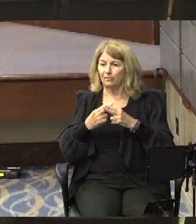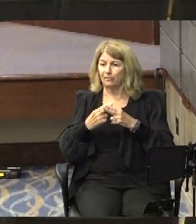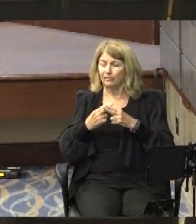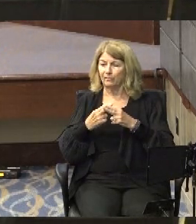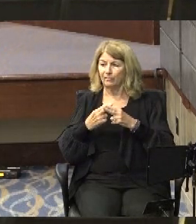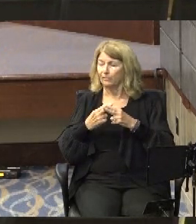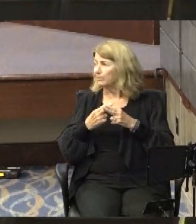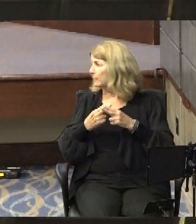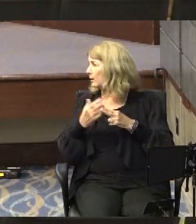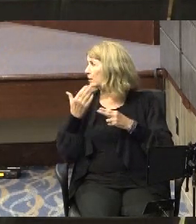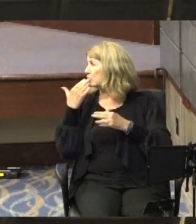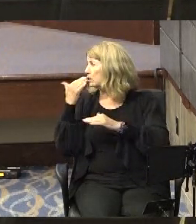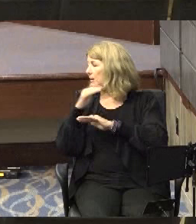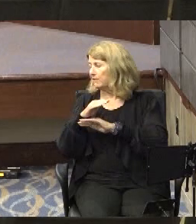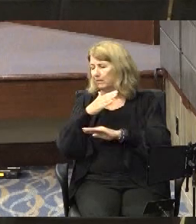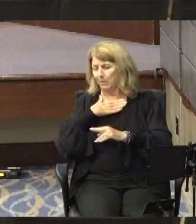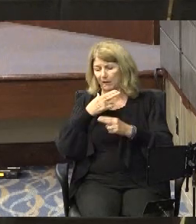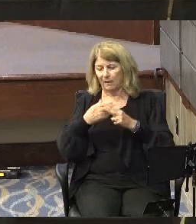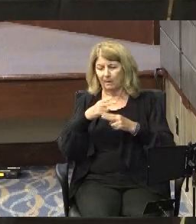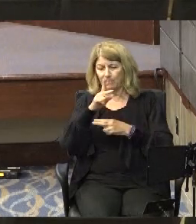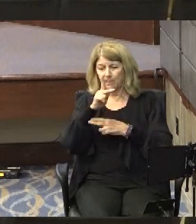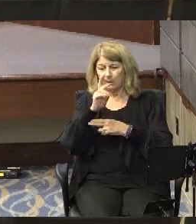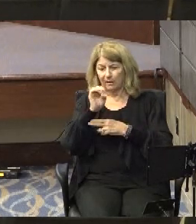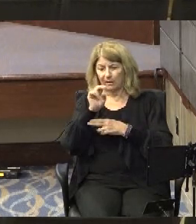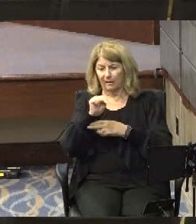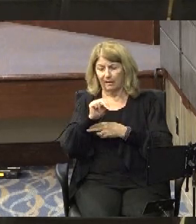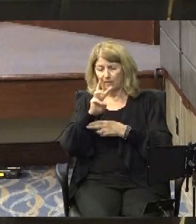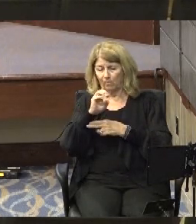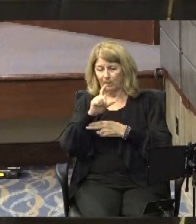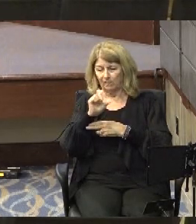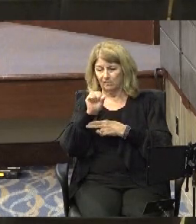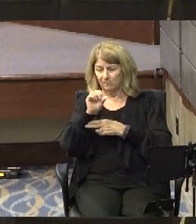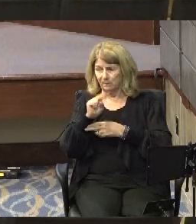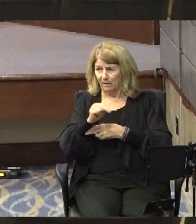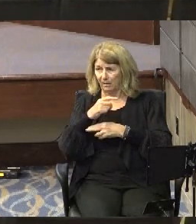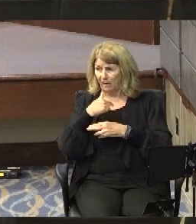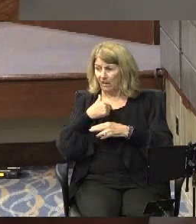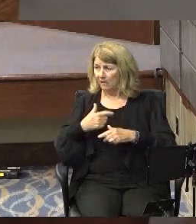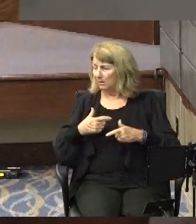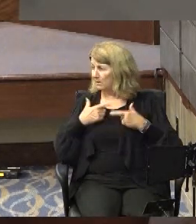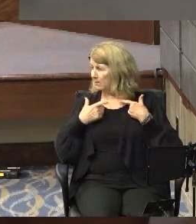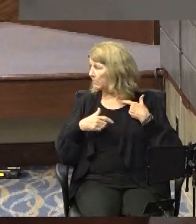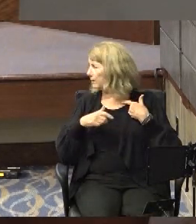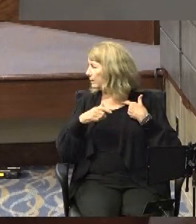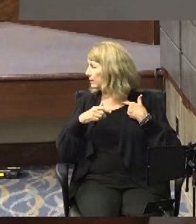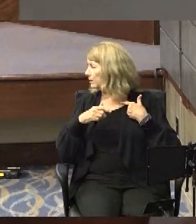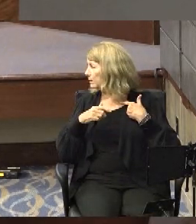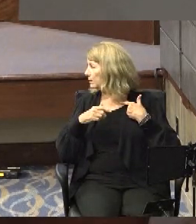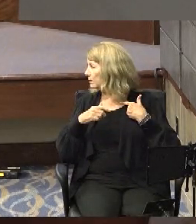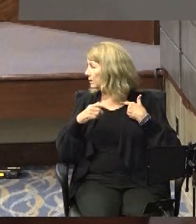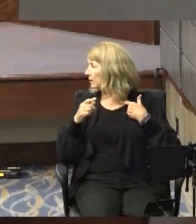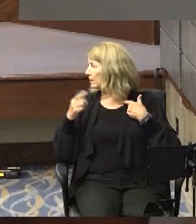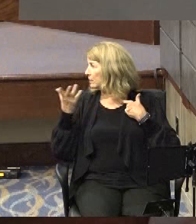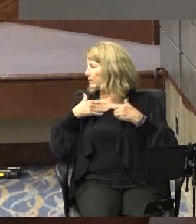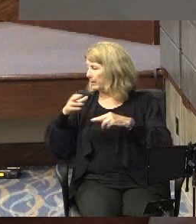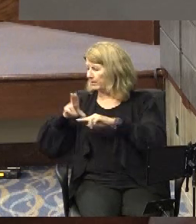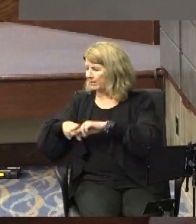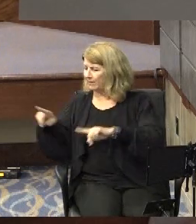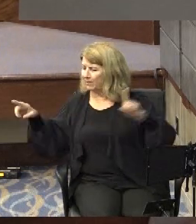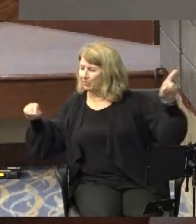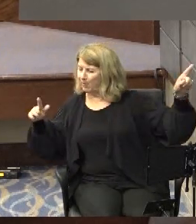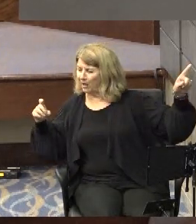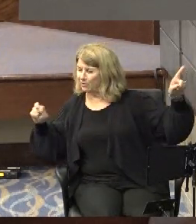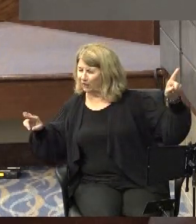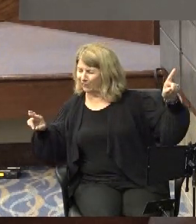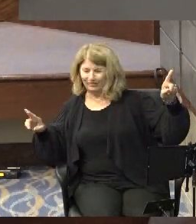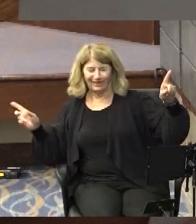Good evening. My name is Ken Wilkins. I reside at 5020 Bosque Ridge Road. Crawford, you may continue. Buzzer went off inadvertently